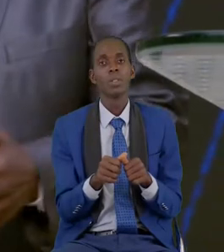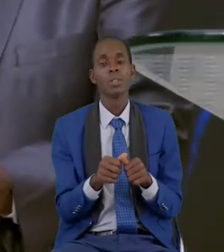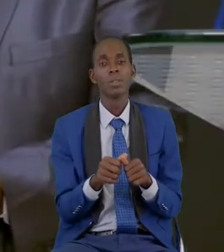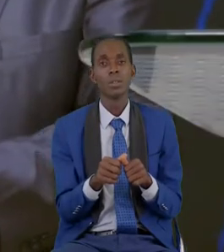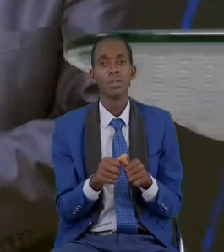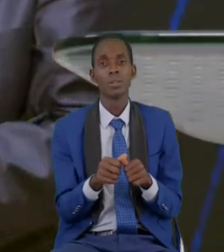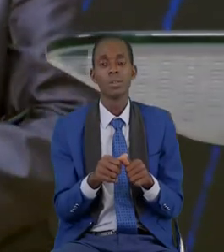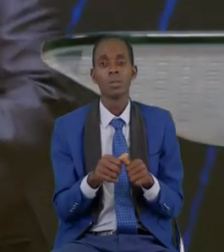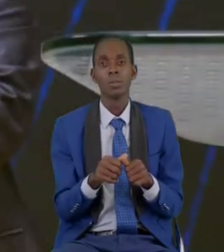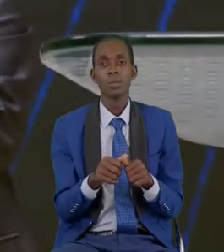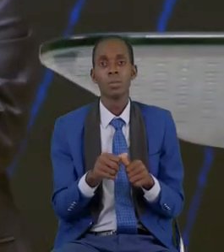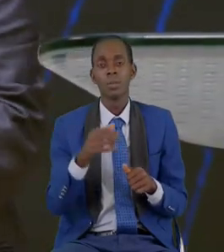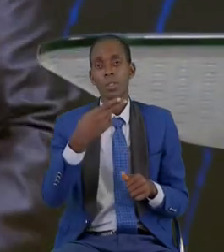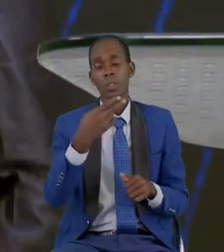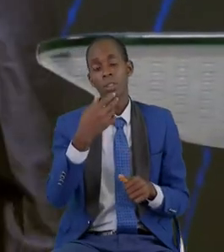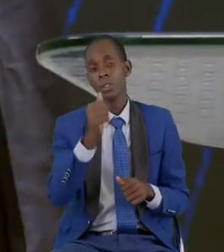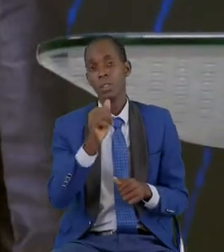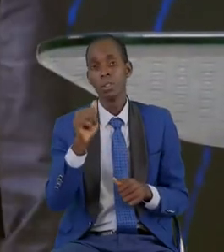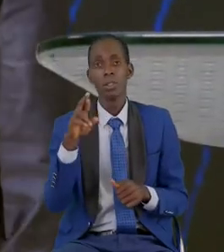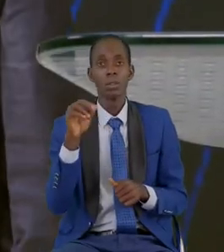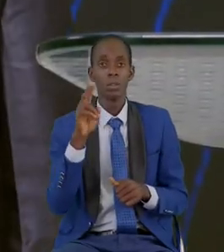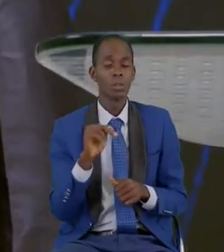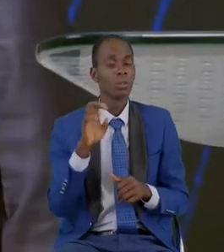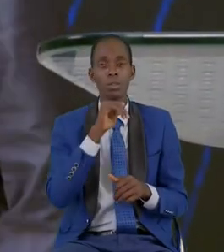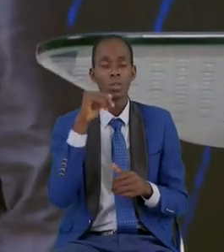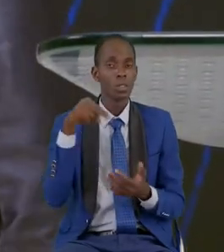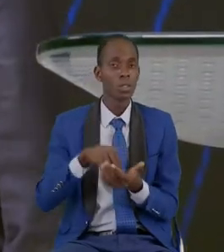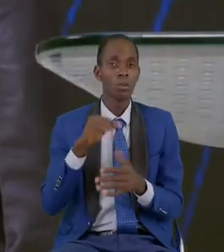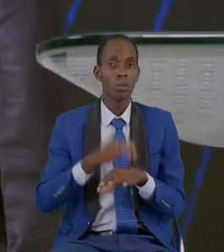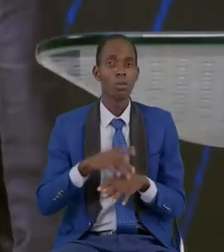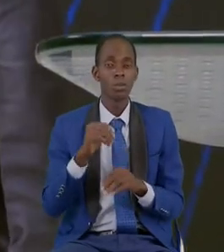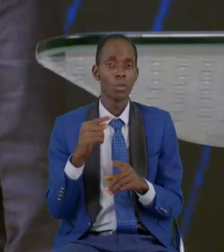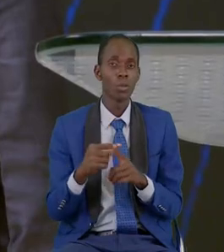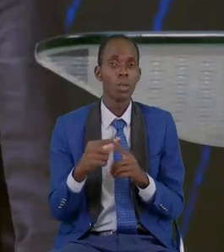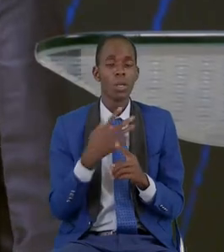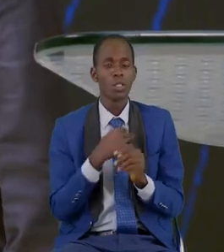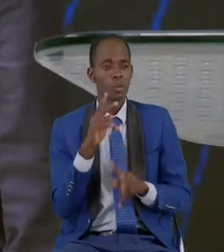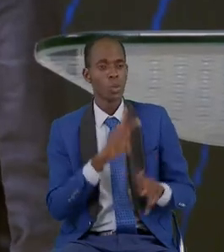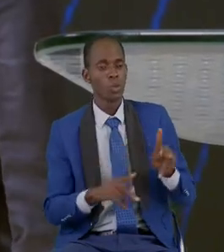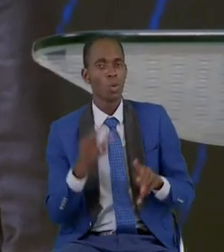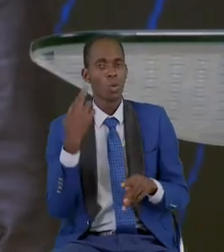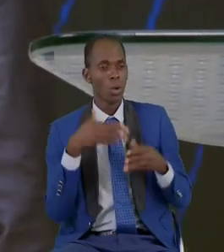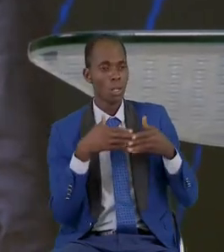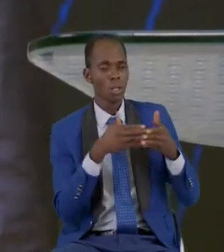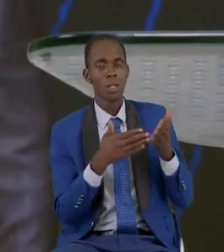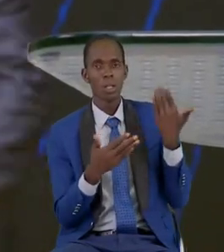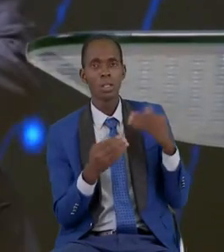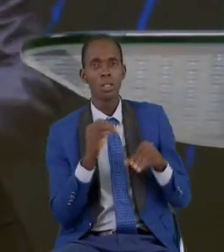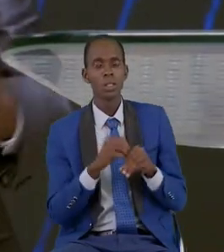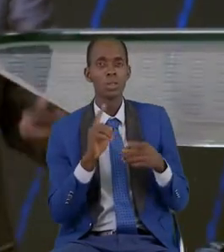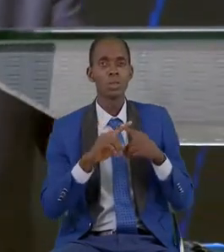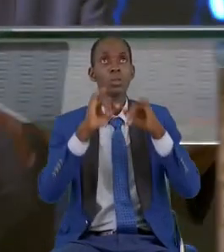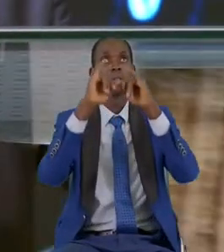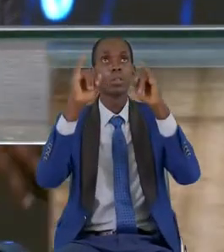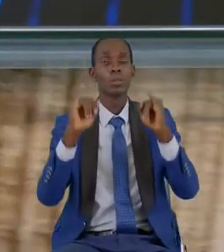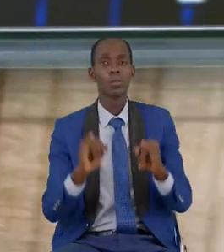remember Aaron, he didn't stand on the word, and the people were led into idolatry. You